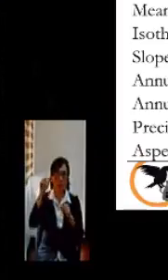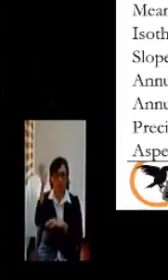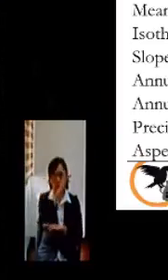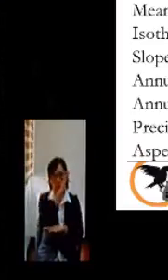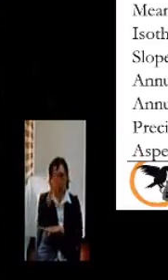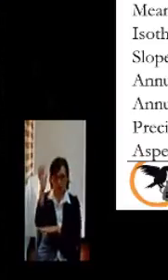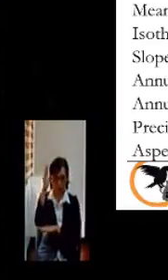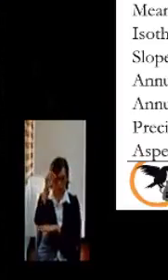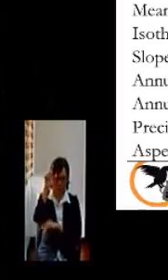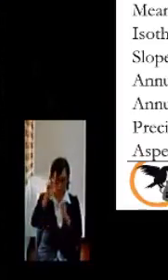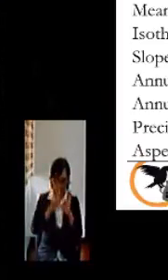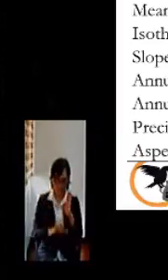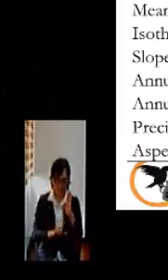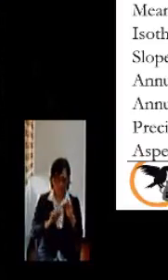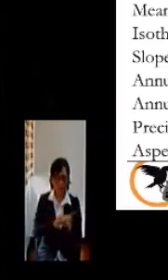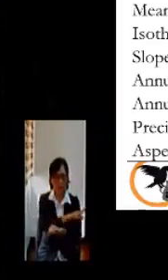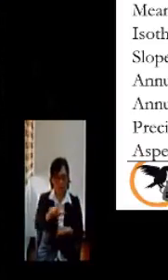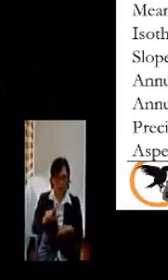in the lowlands are gone.